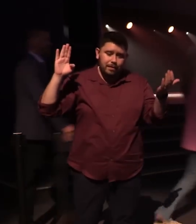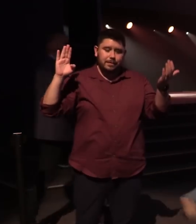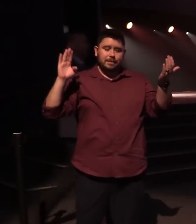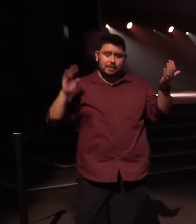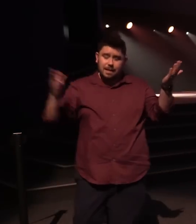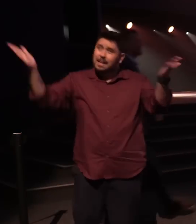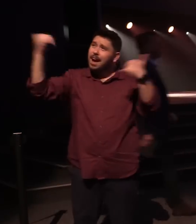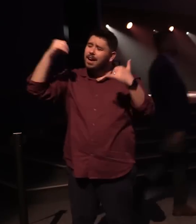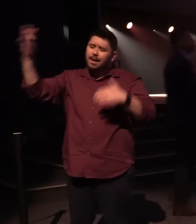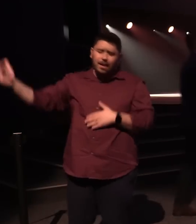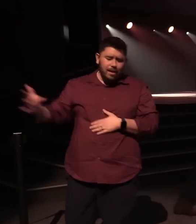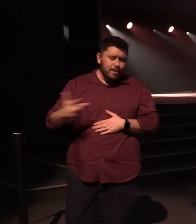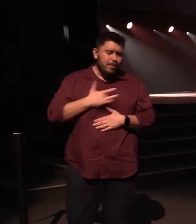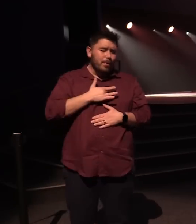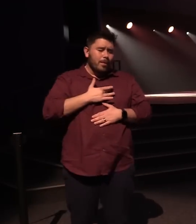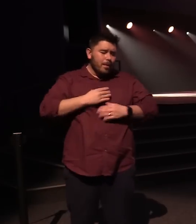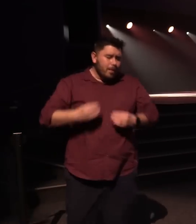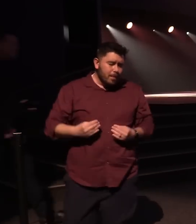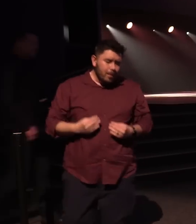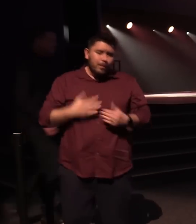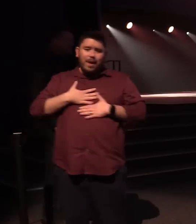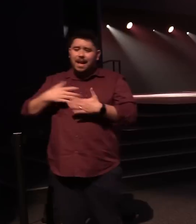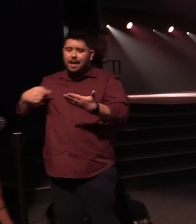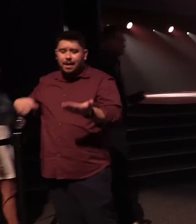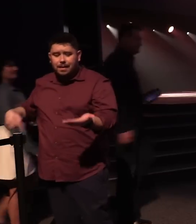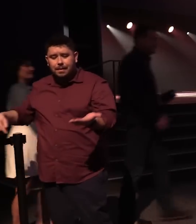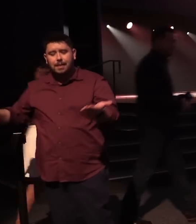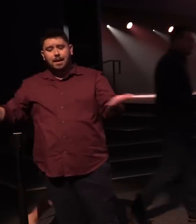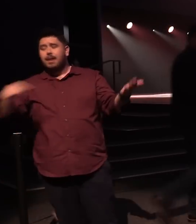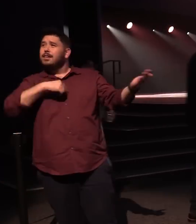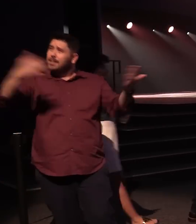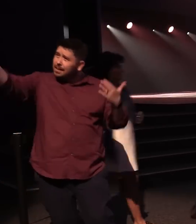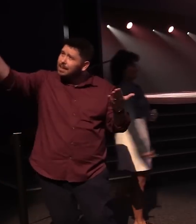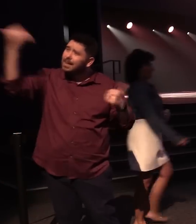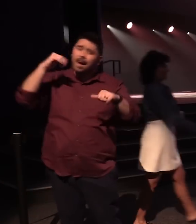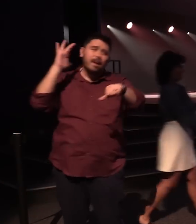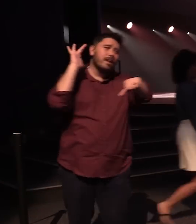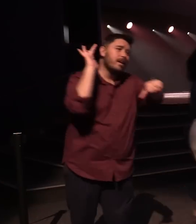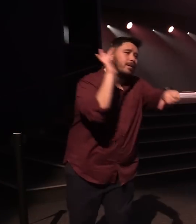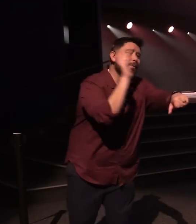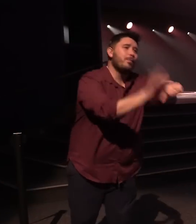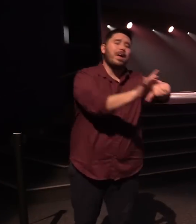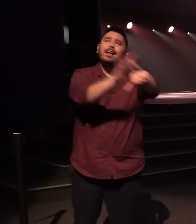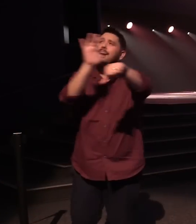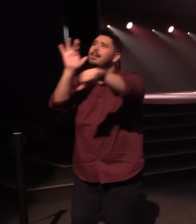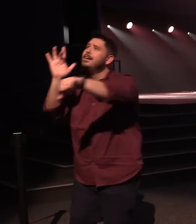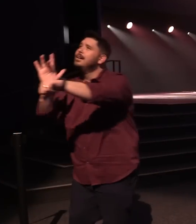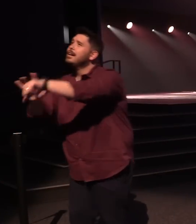Come awaken us, come awaken us,